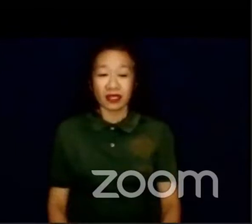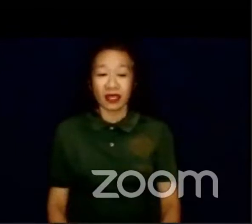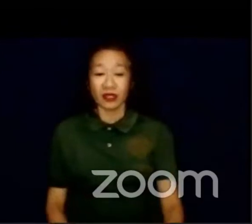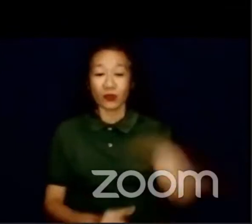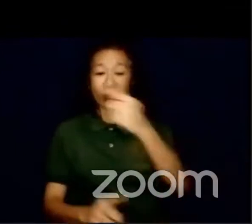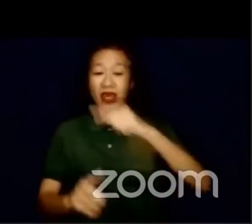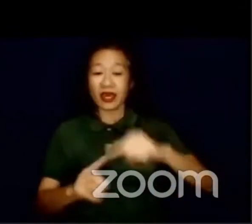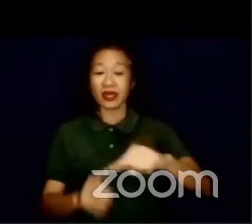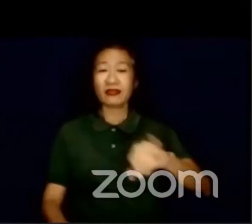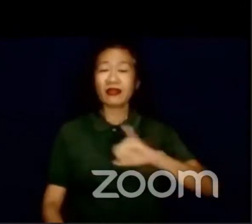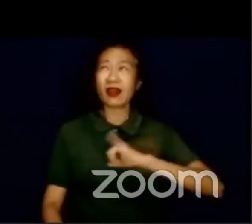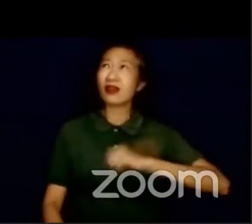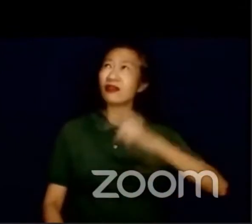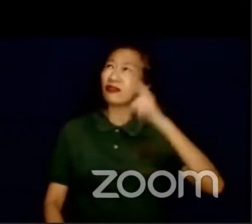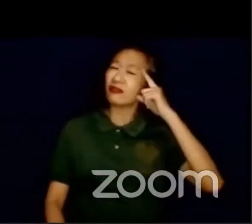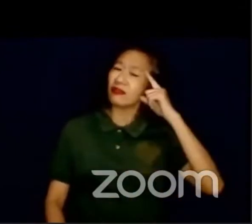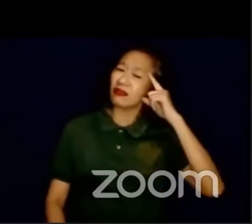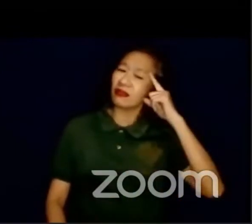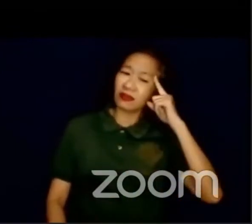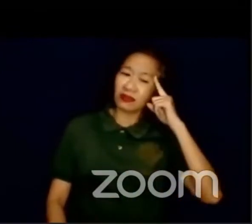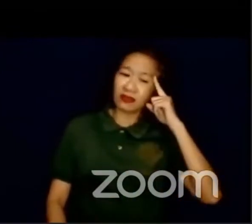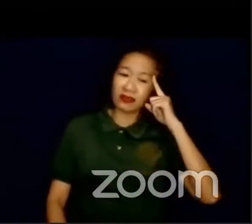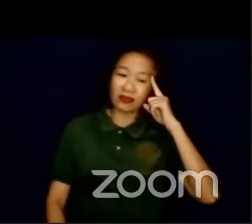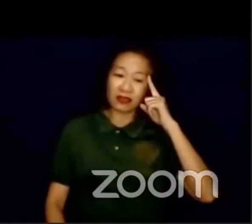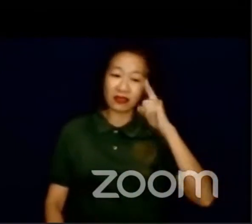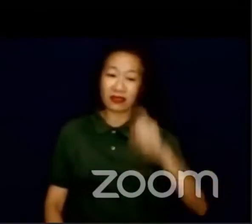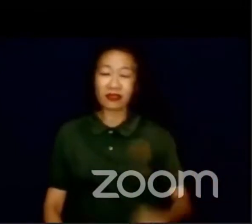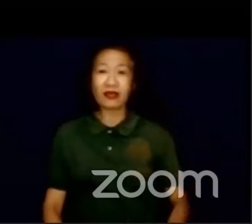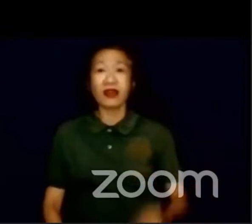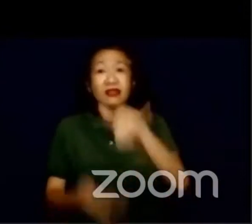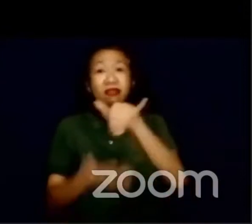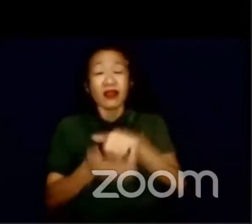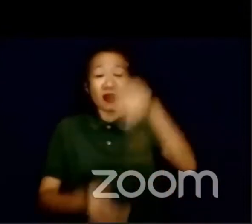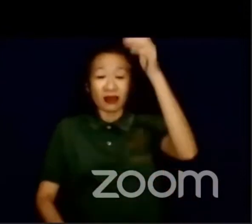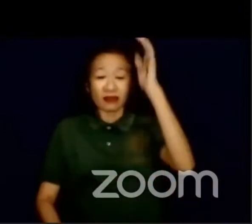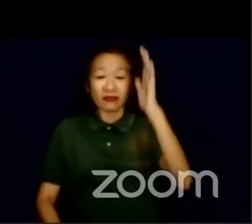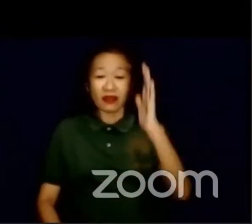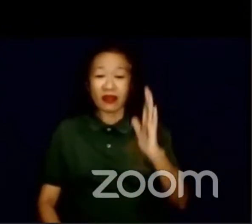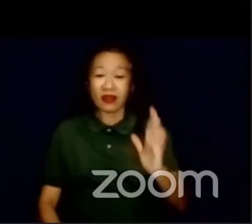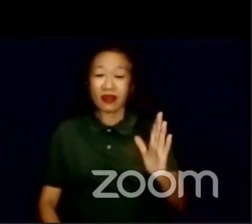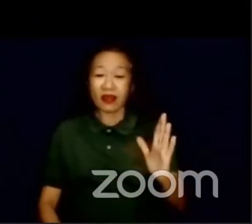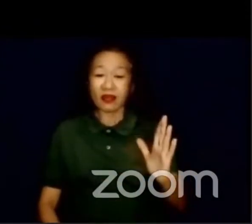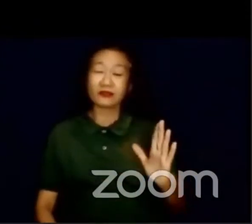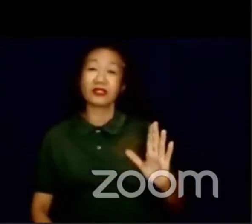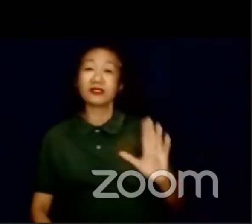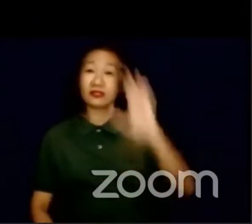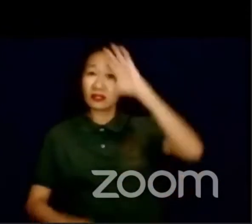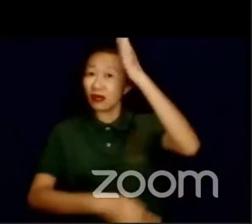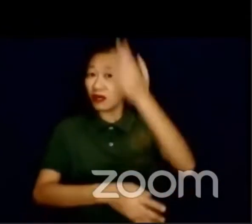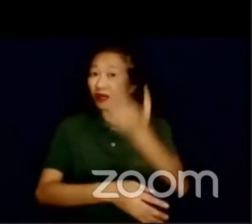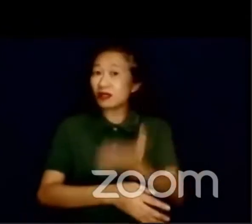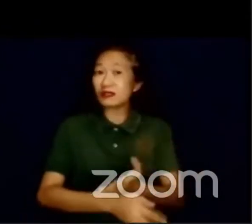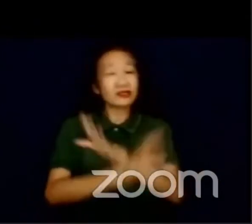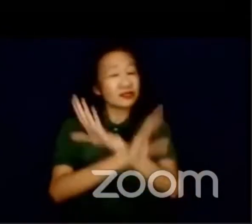art. And when I think of God,